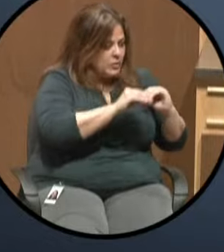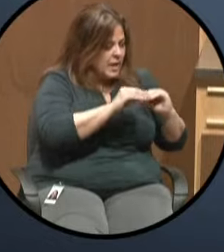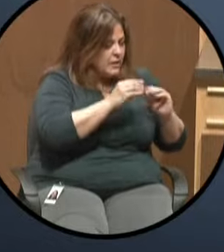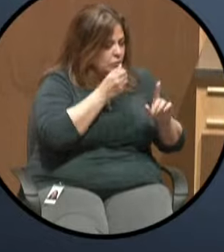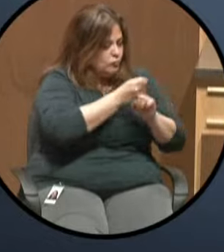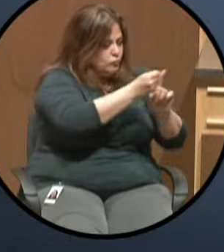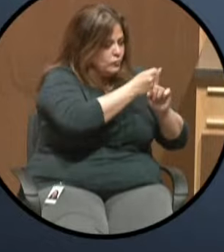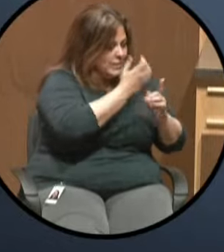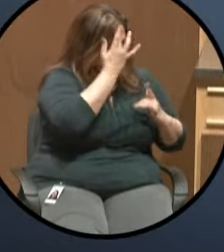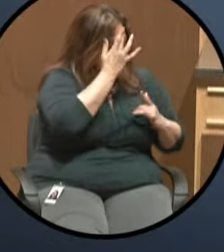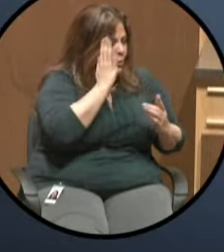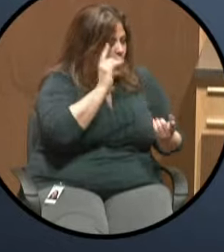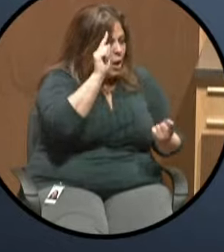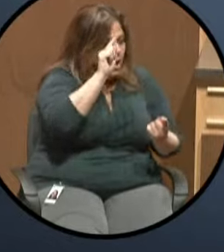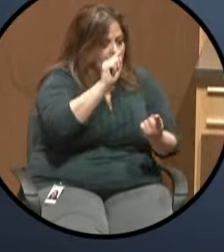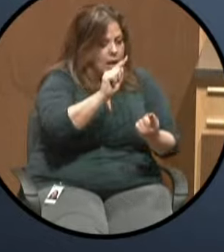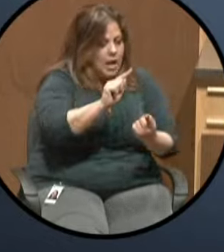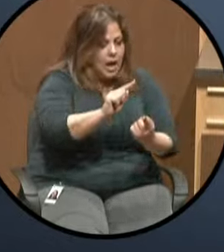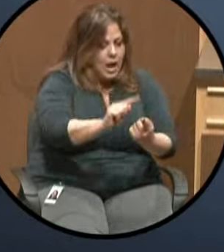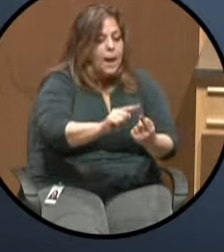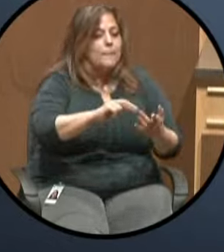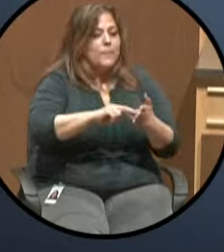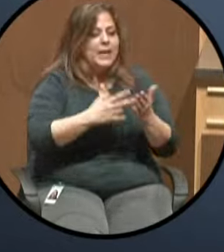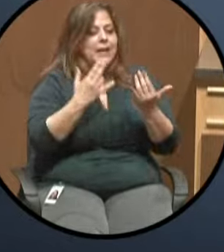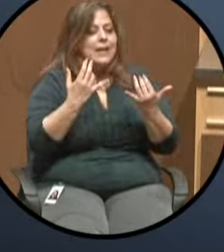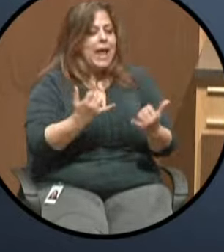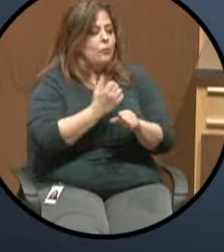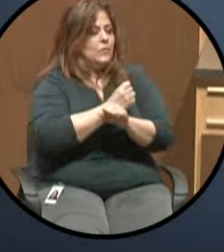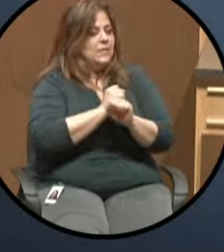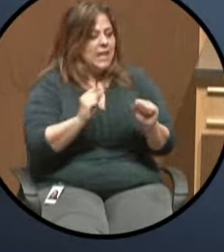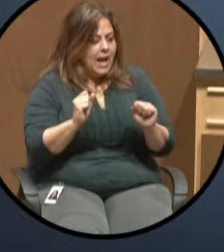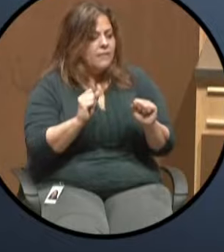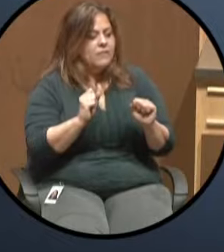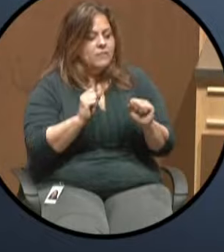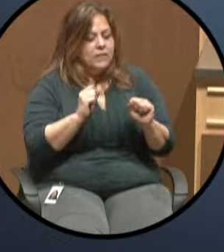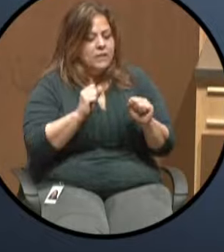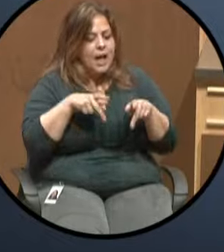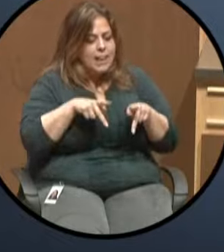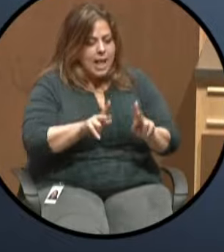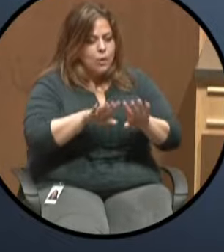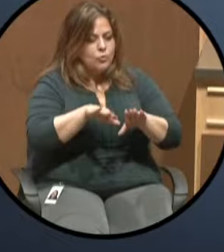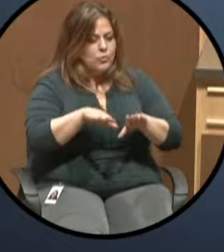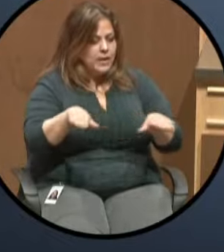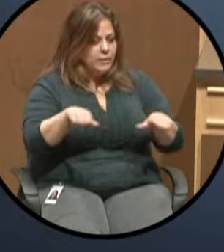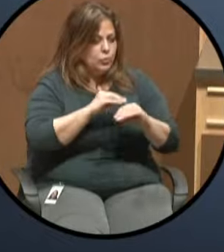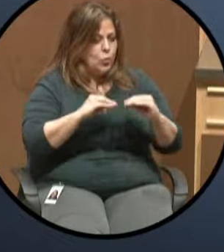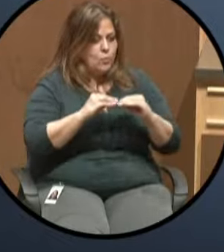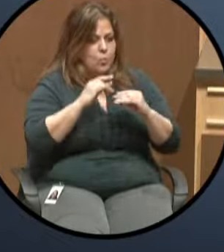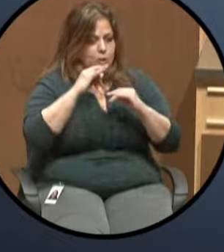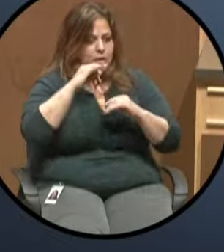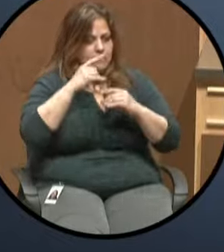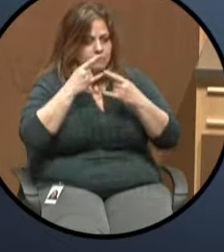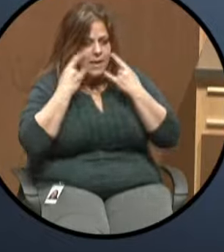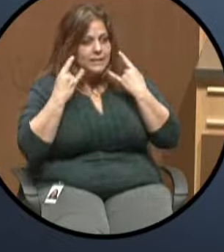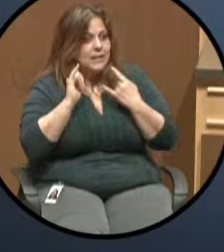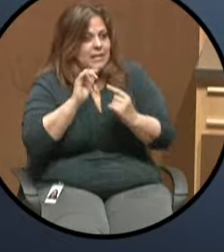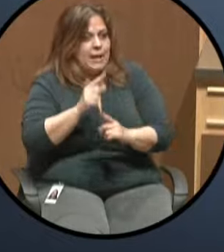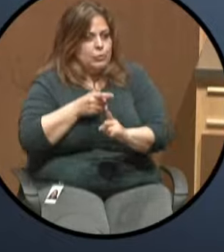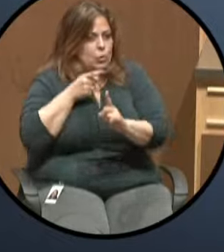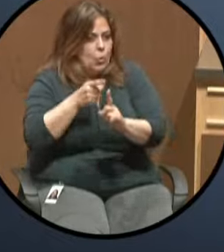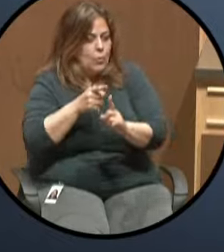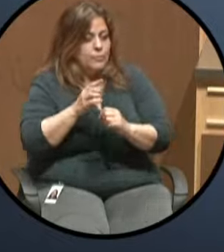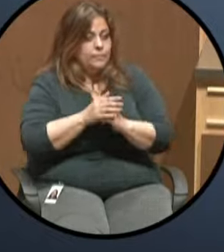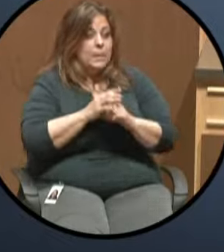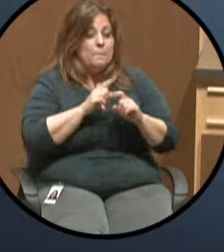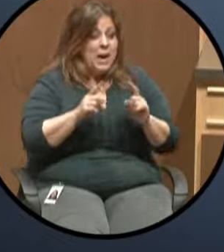or safer for children to not don masks anymore. It is absolutely going to be